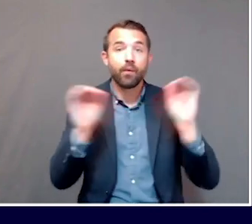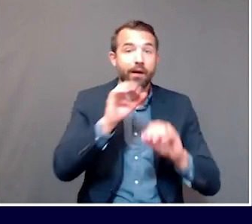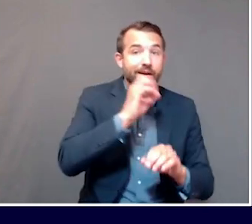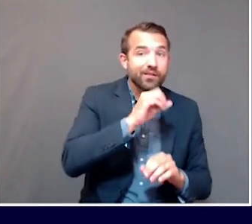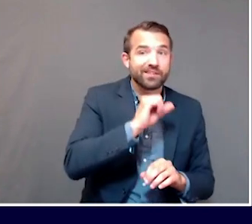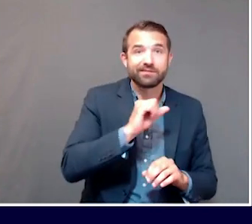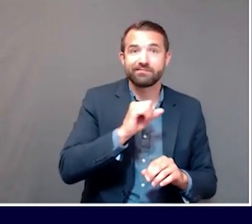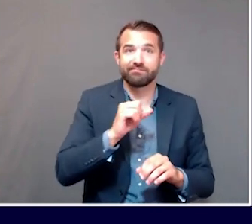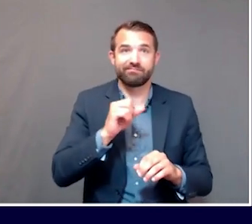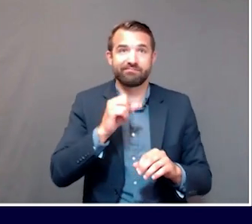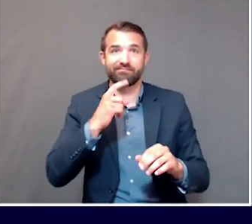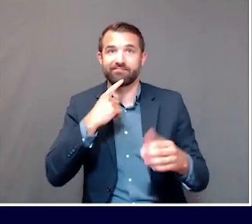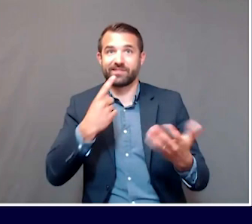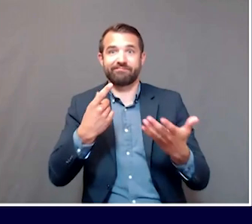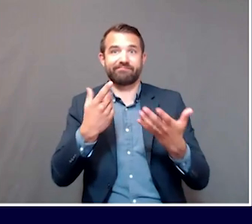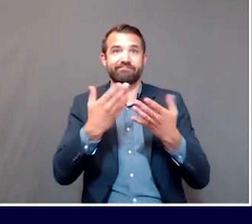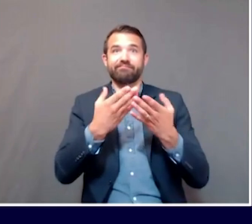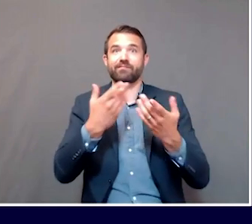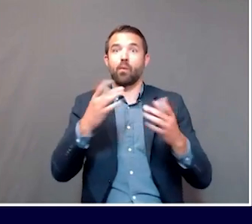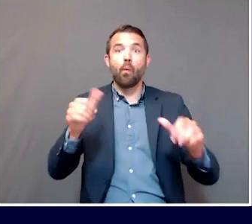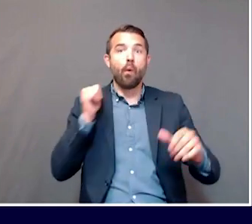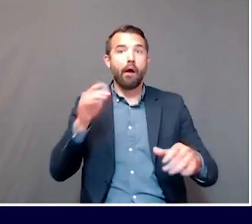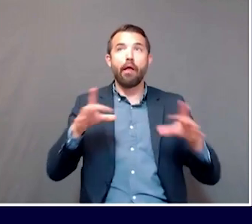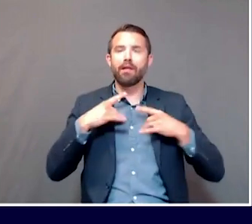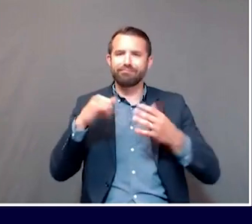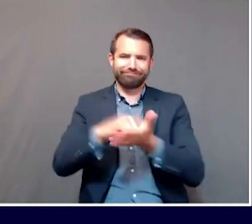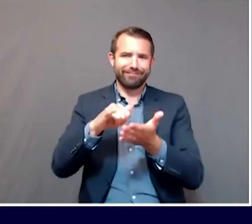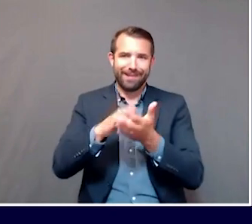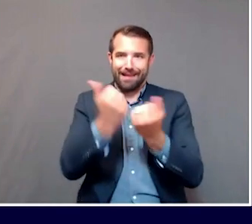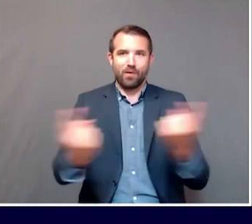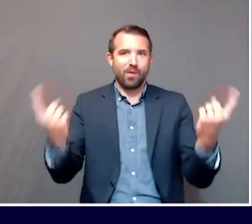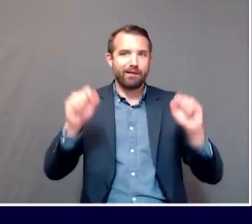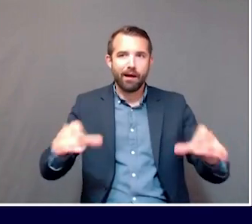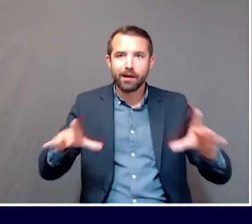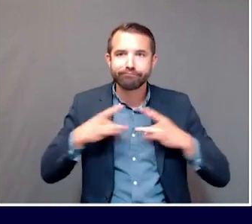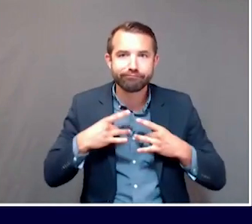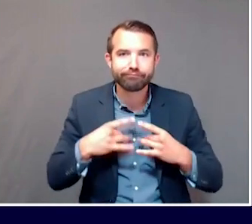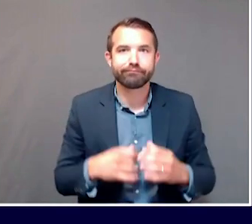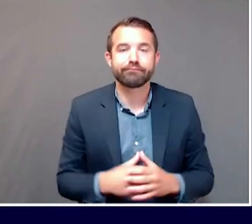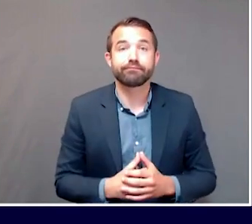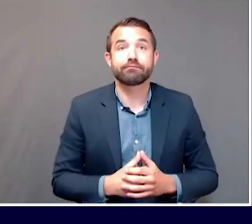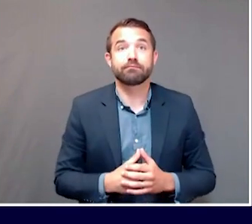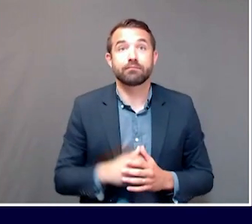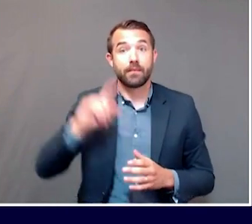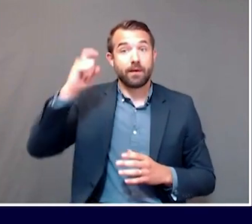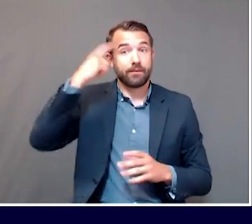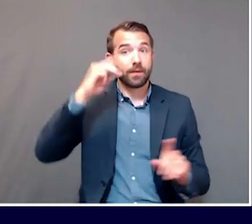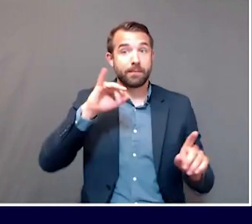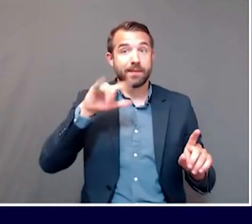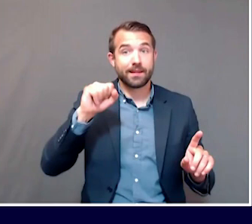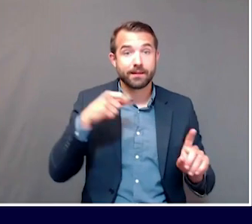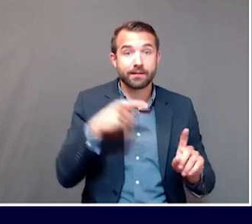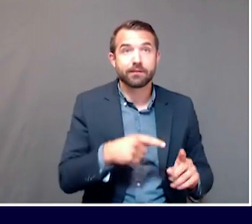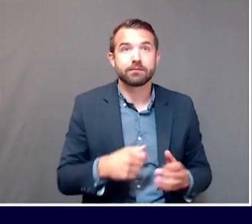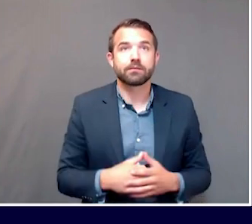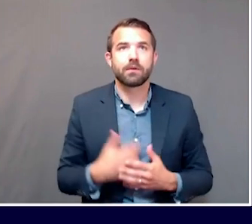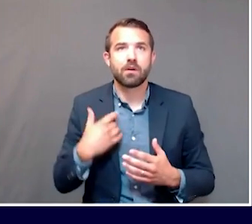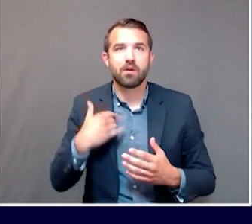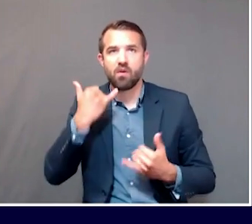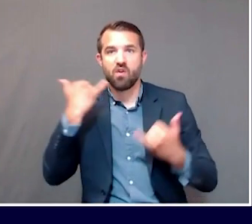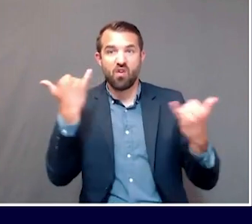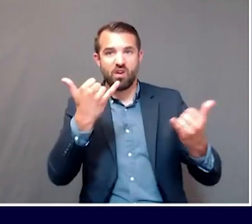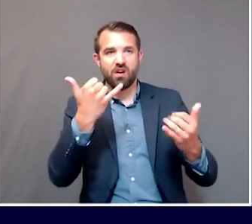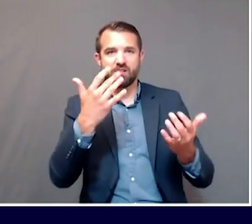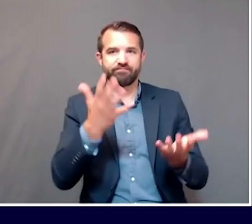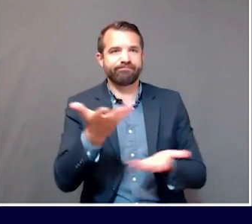that on our weekly phone call with the White House and the 50 governors, or most of them, the governors of Florida and Texas